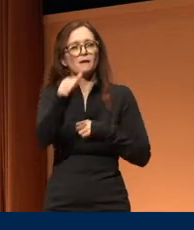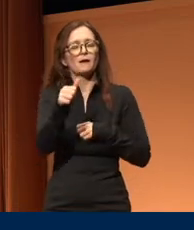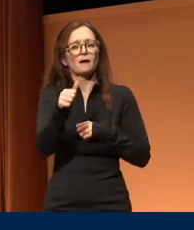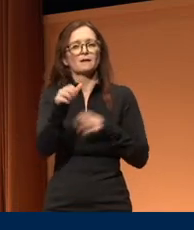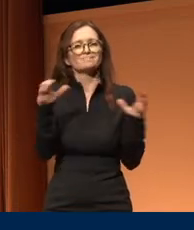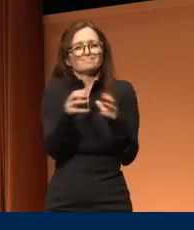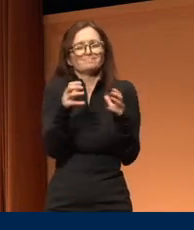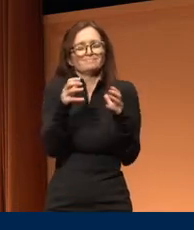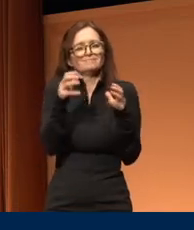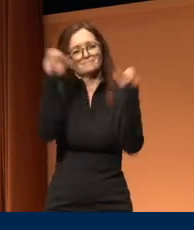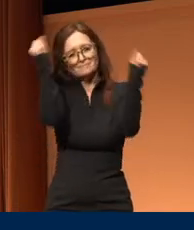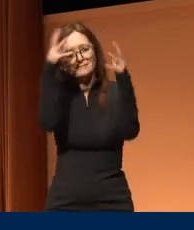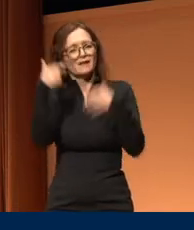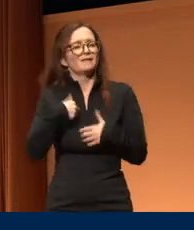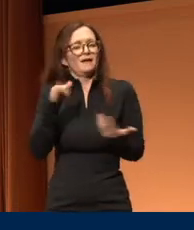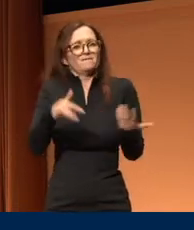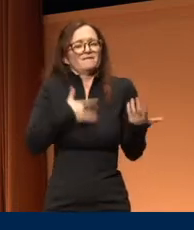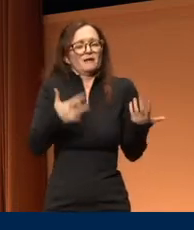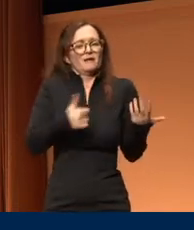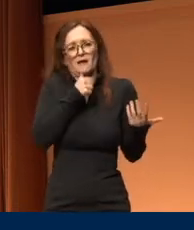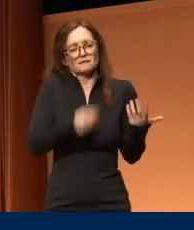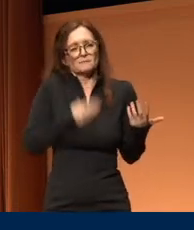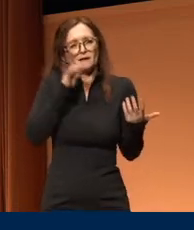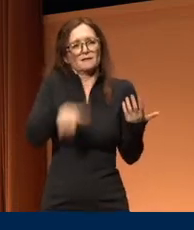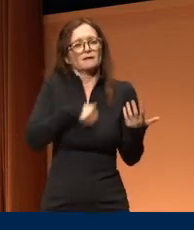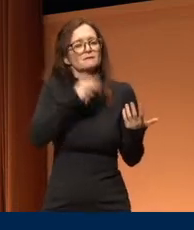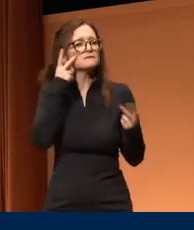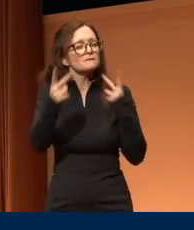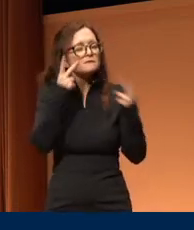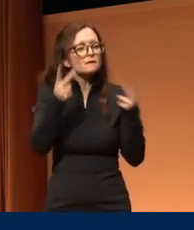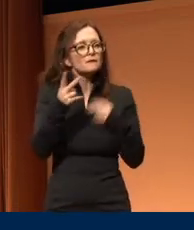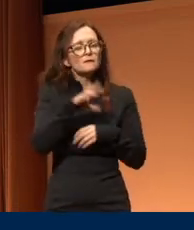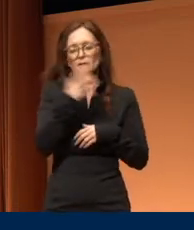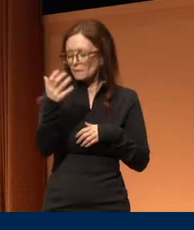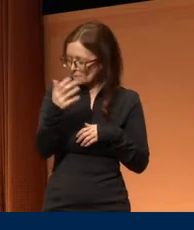collective intelligence that struck me, though I did get to see it emerge over